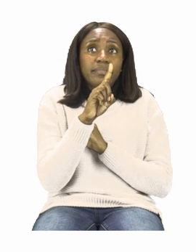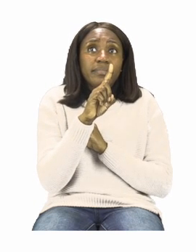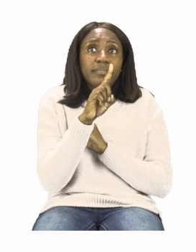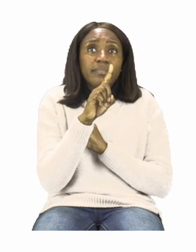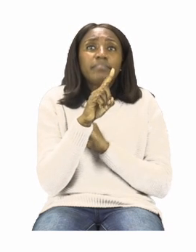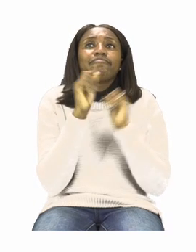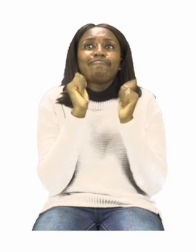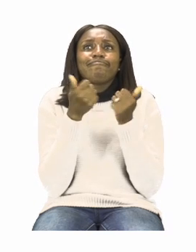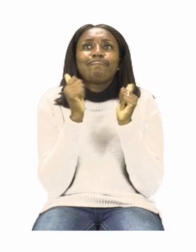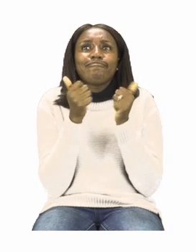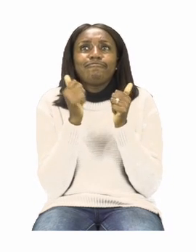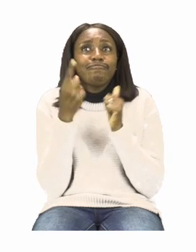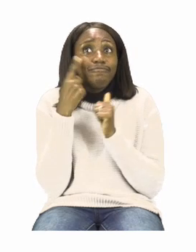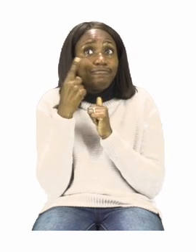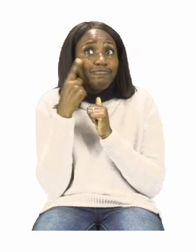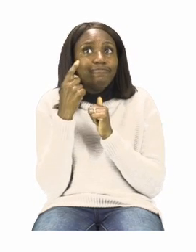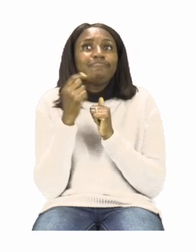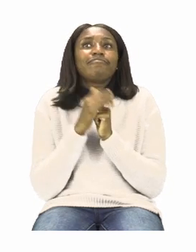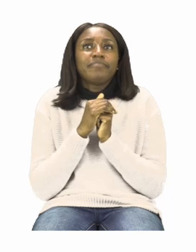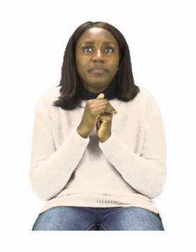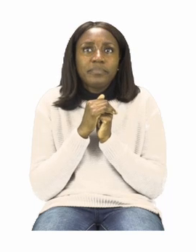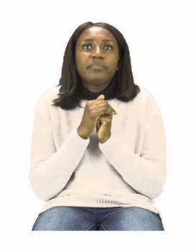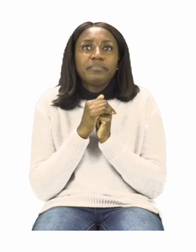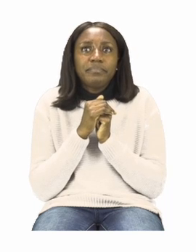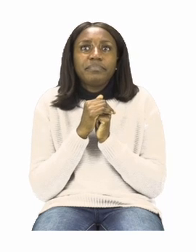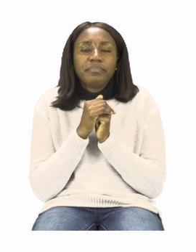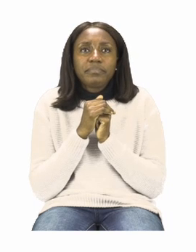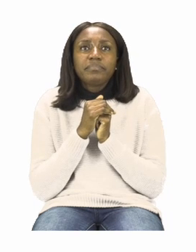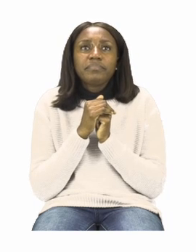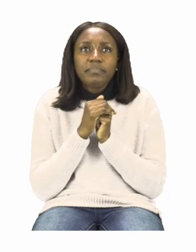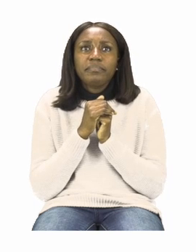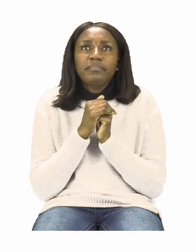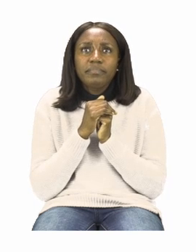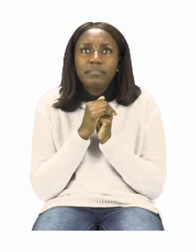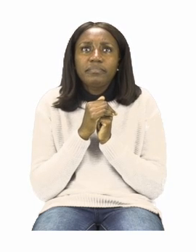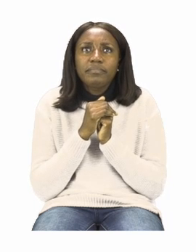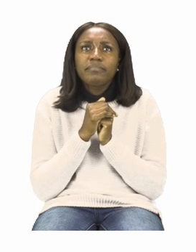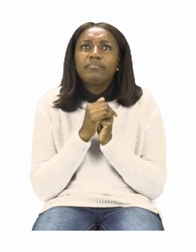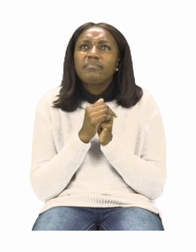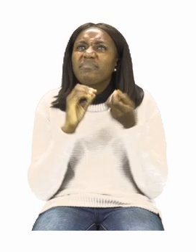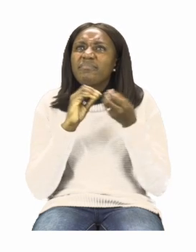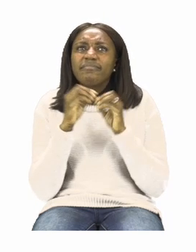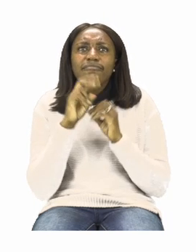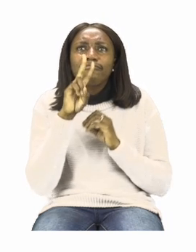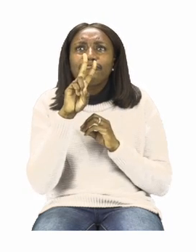Good job. Now I want you to find number 2.